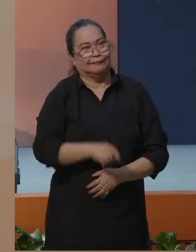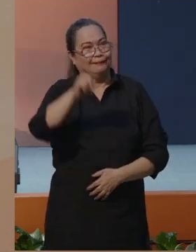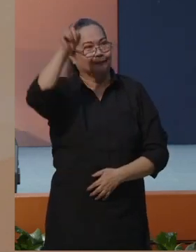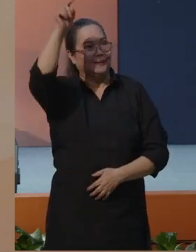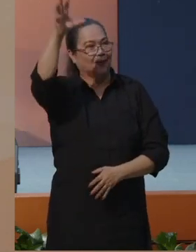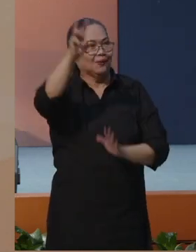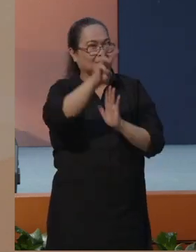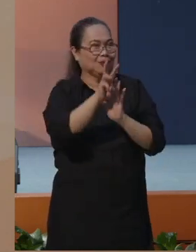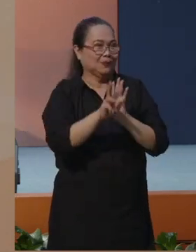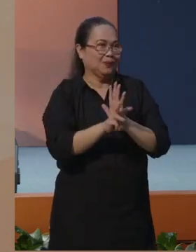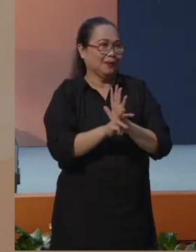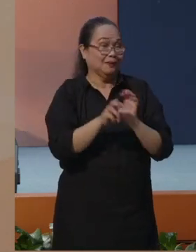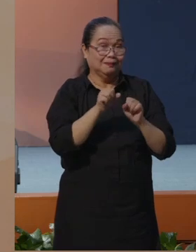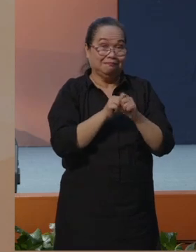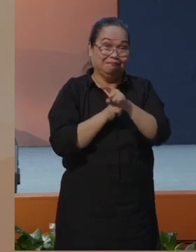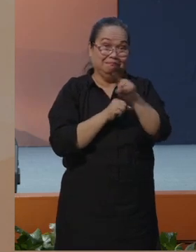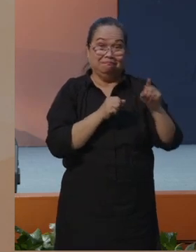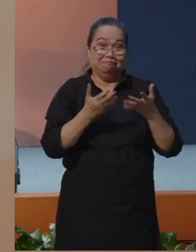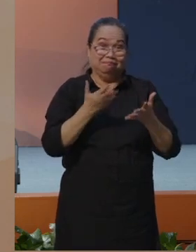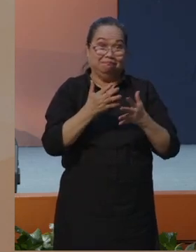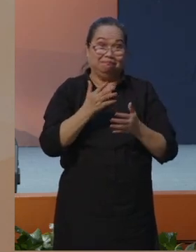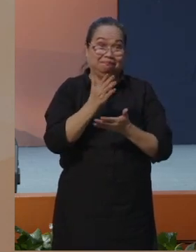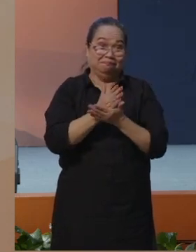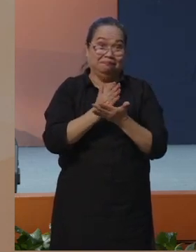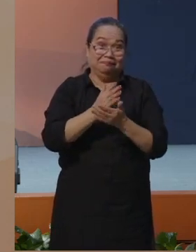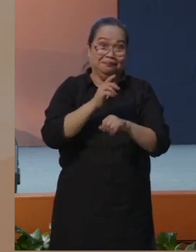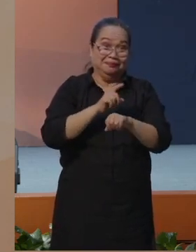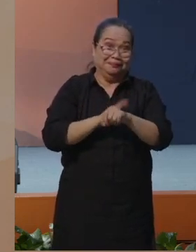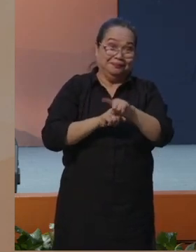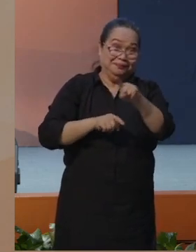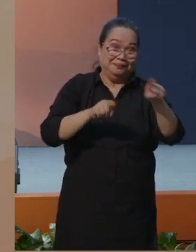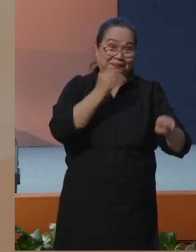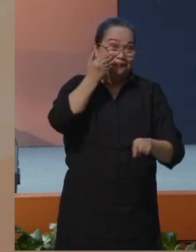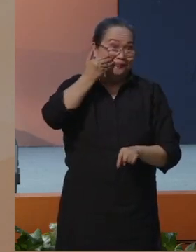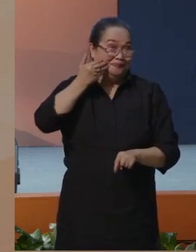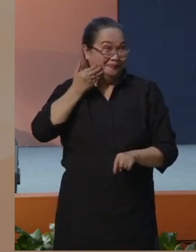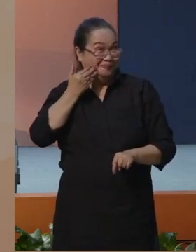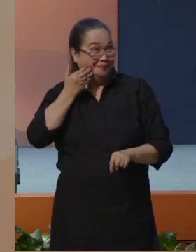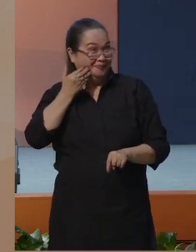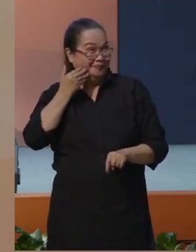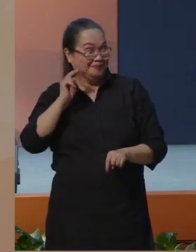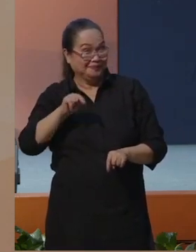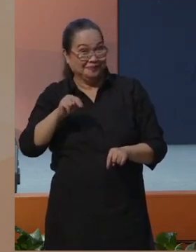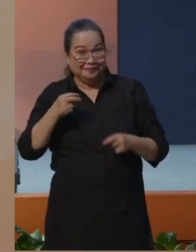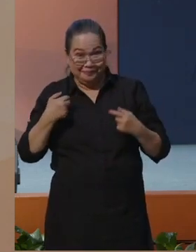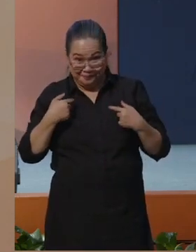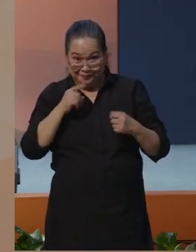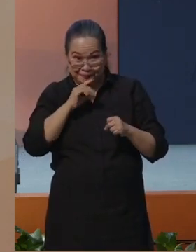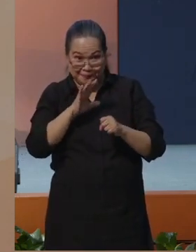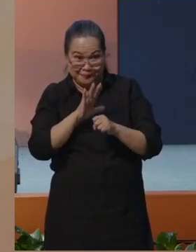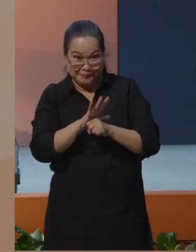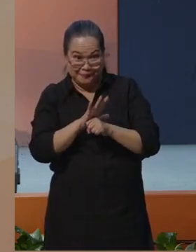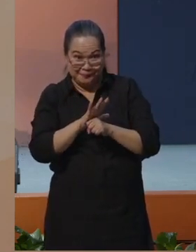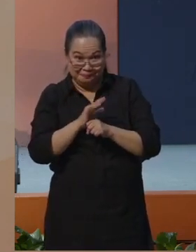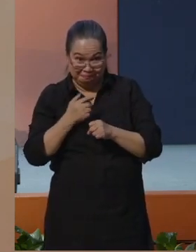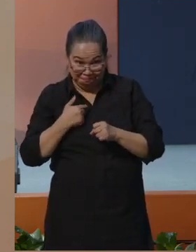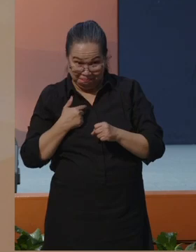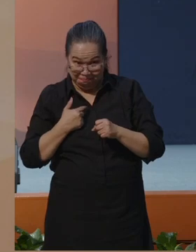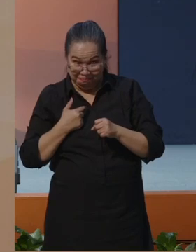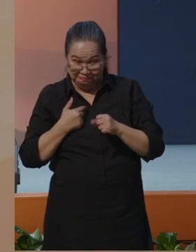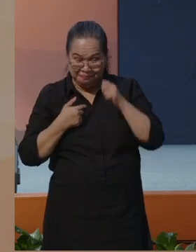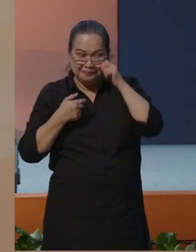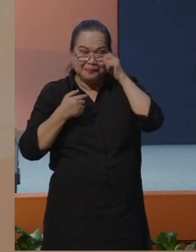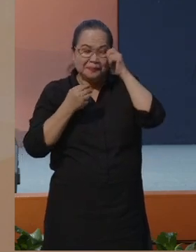pangako. Tulong sa oras ng ating pangangailangan. Meron ba tayong pangakong mapanghahawakan?